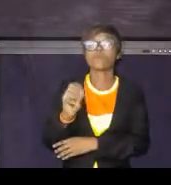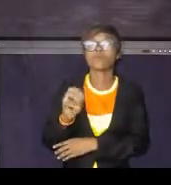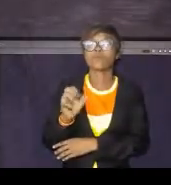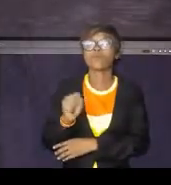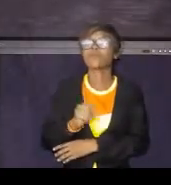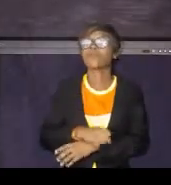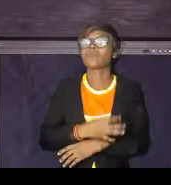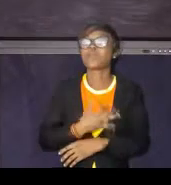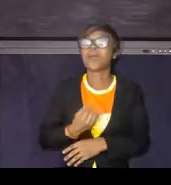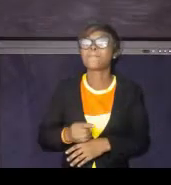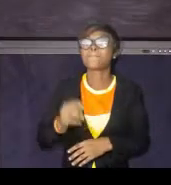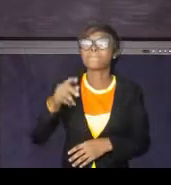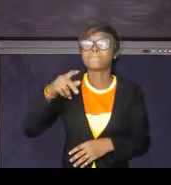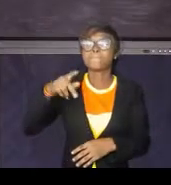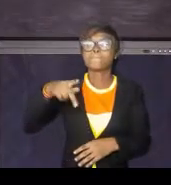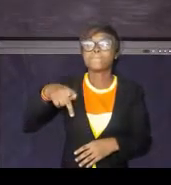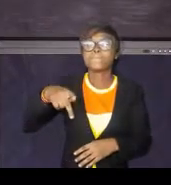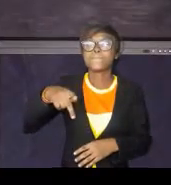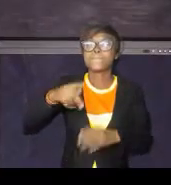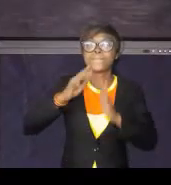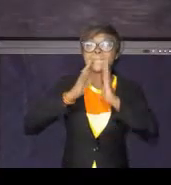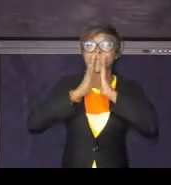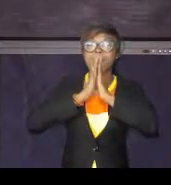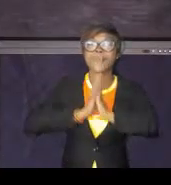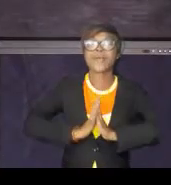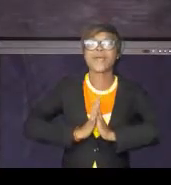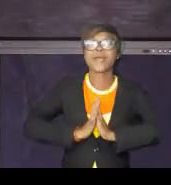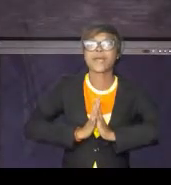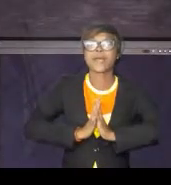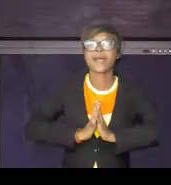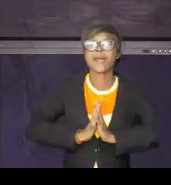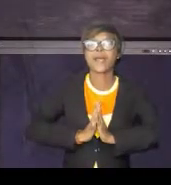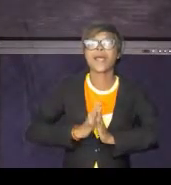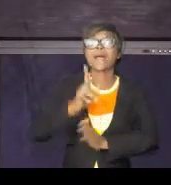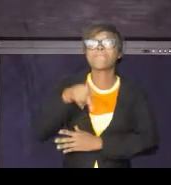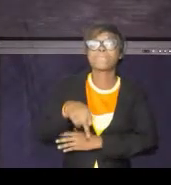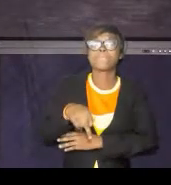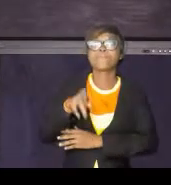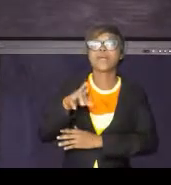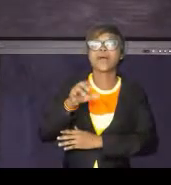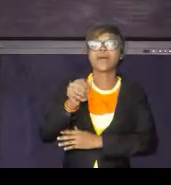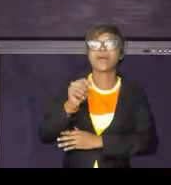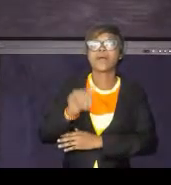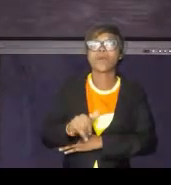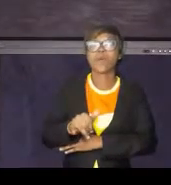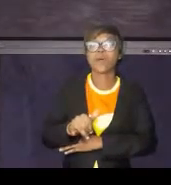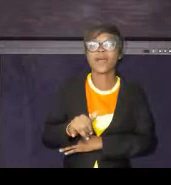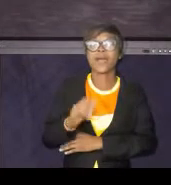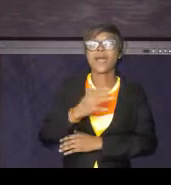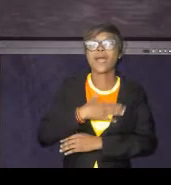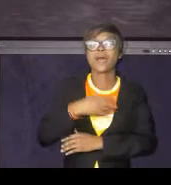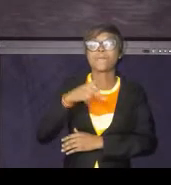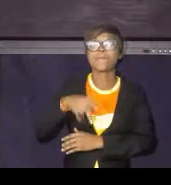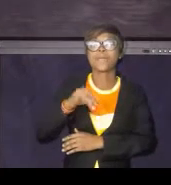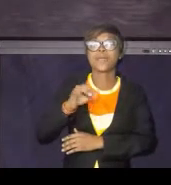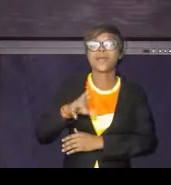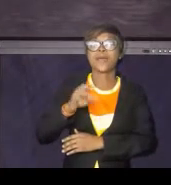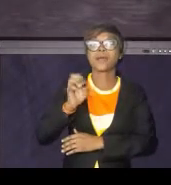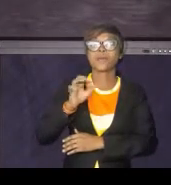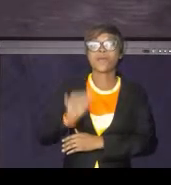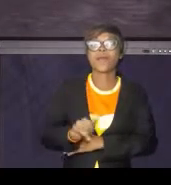Pray and pray. Pray and pray. P-R-A-Y and